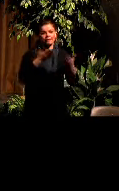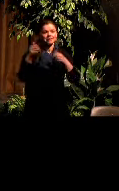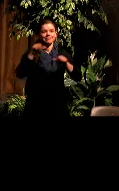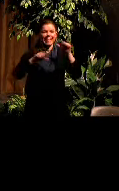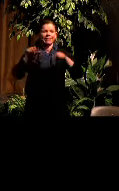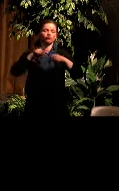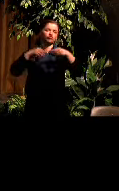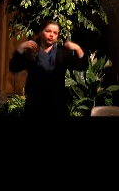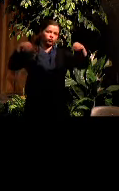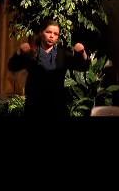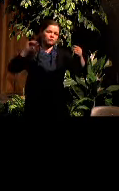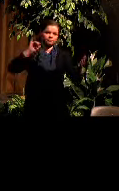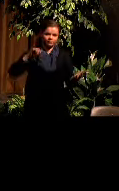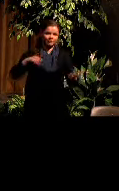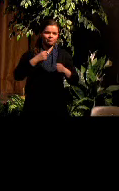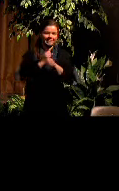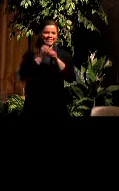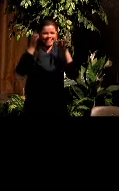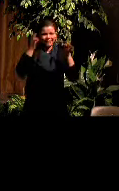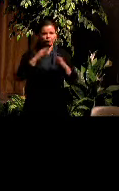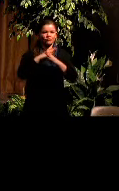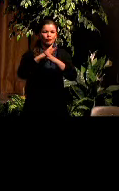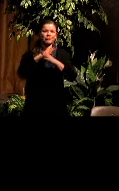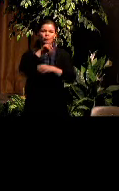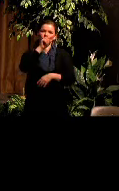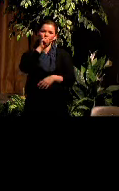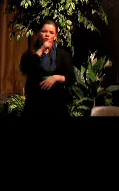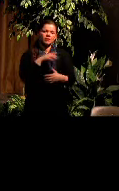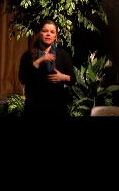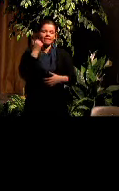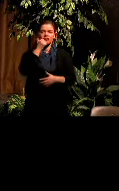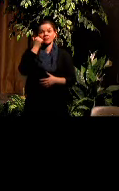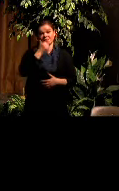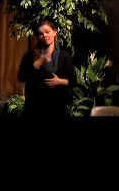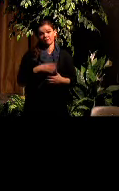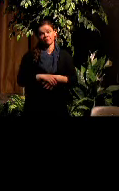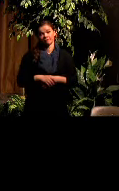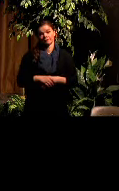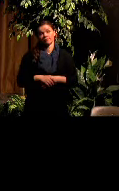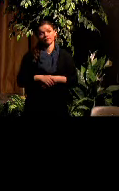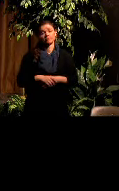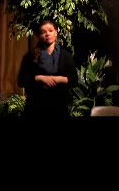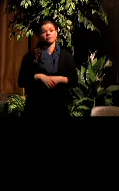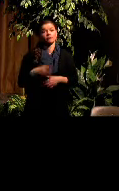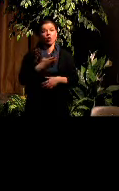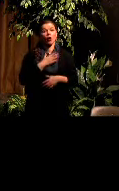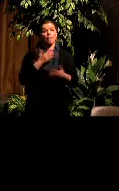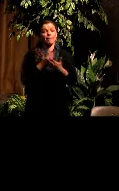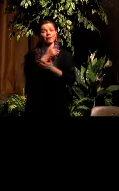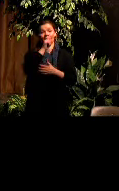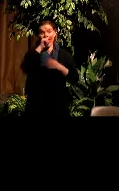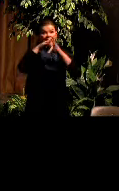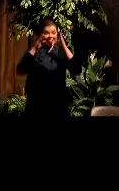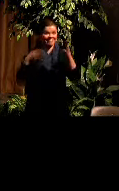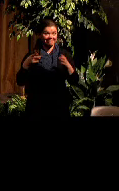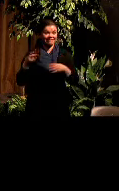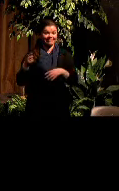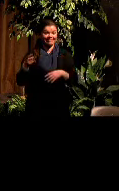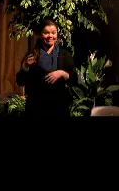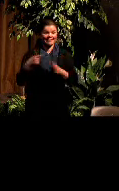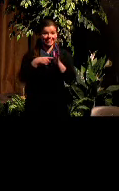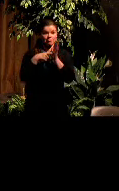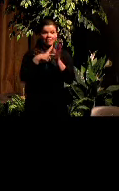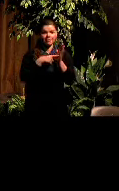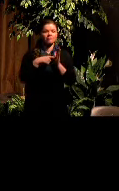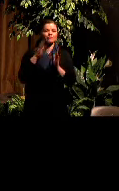on a daily basis. And all this is going to be highlighted in the birdhouse, in the new birdhouse with experienced migration.